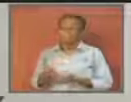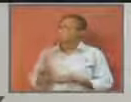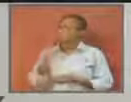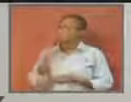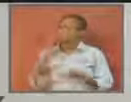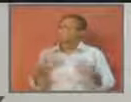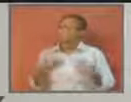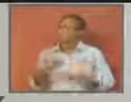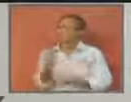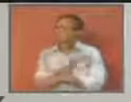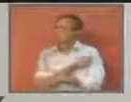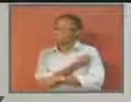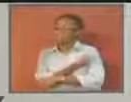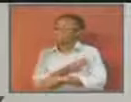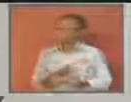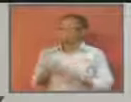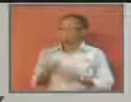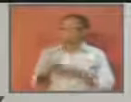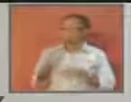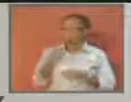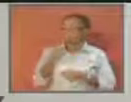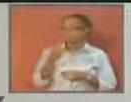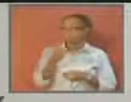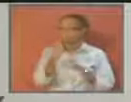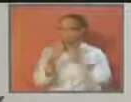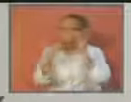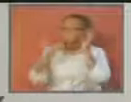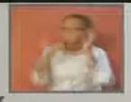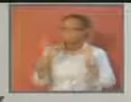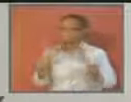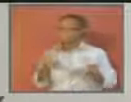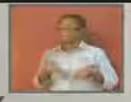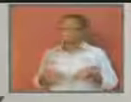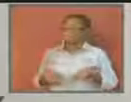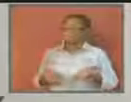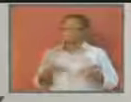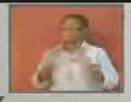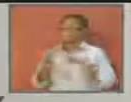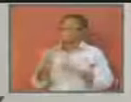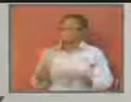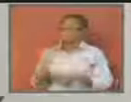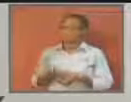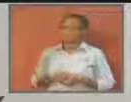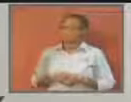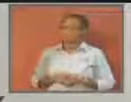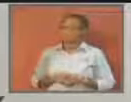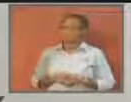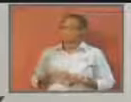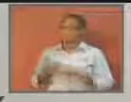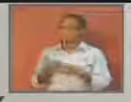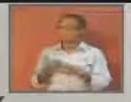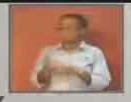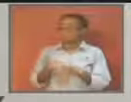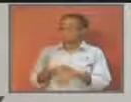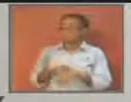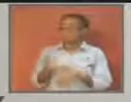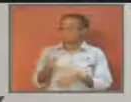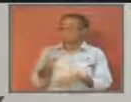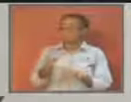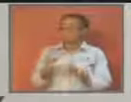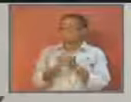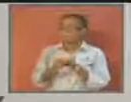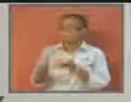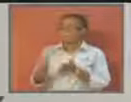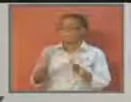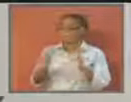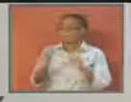of anxiety or otherwise, turn up within 4 or 5 weeks of having your last shot. You need to